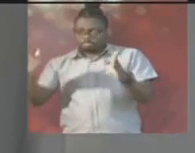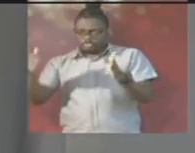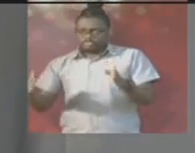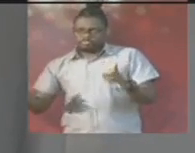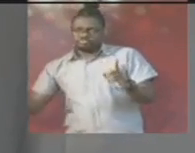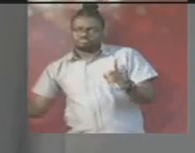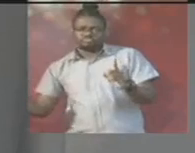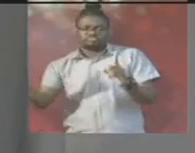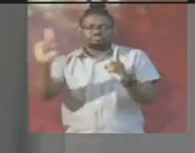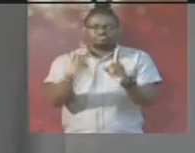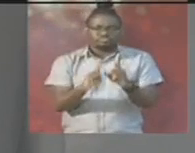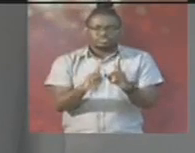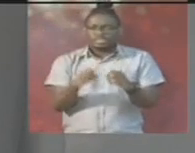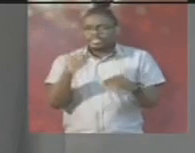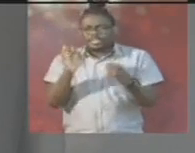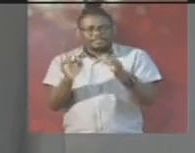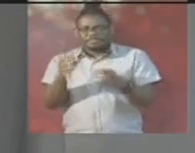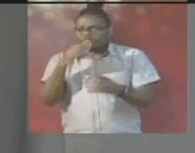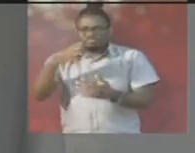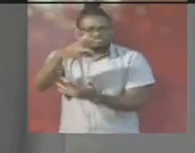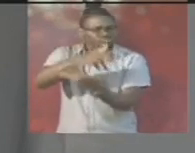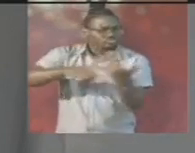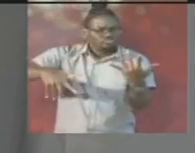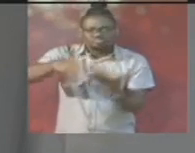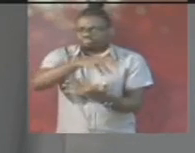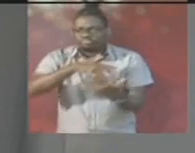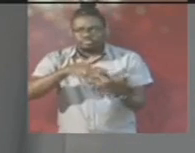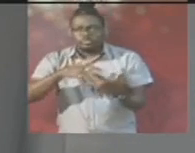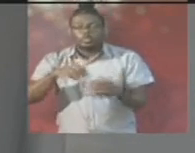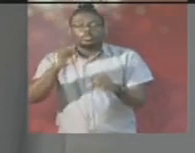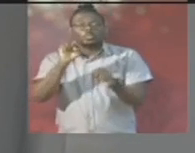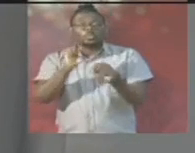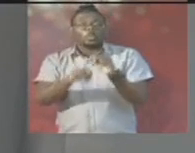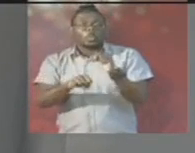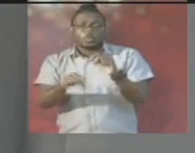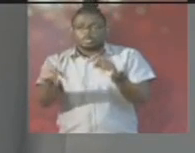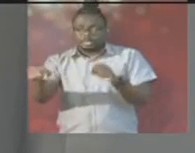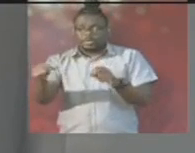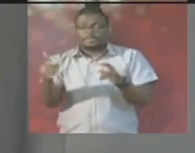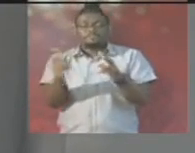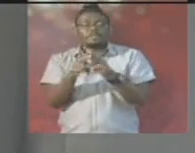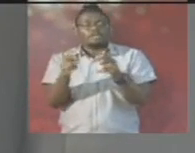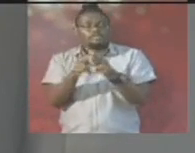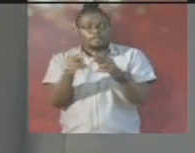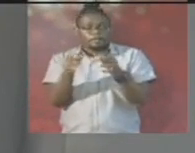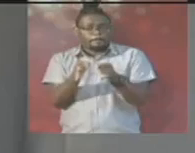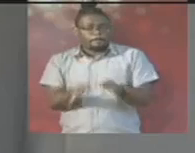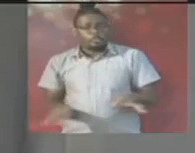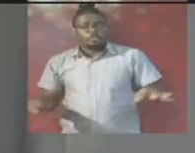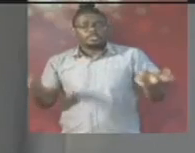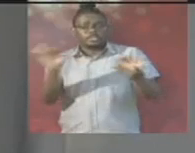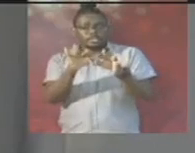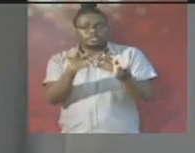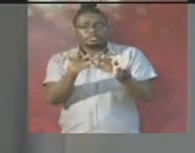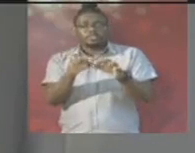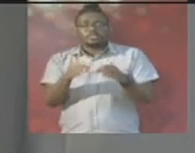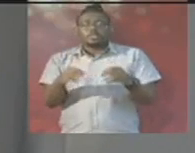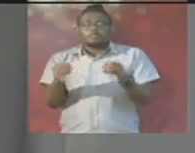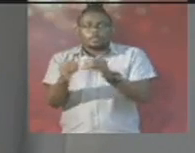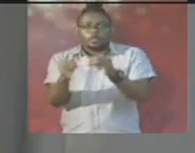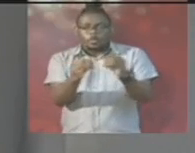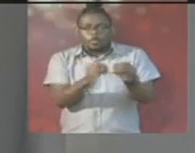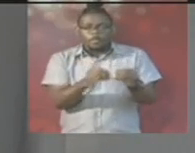Simply put, it is very important as we continue to get vaccinated that we